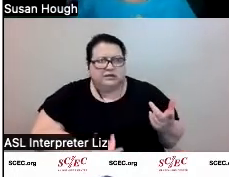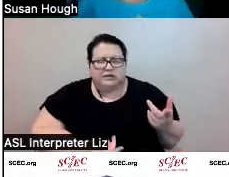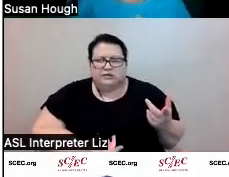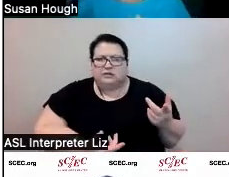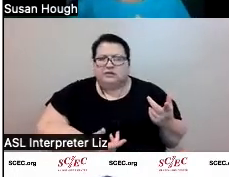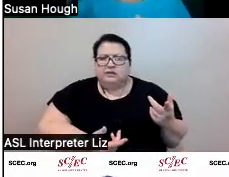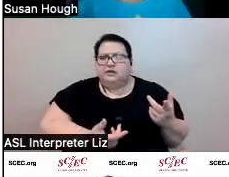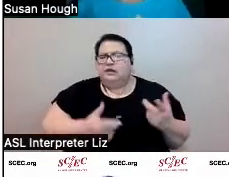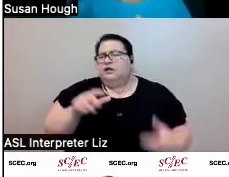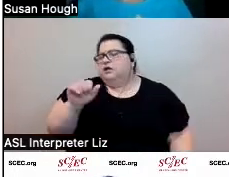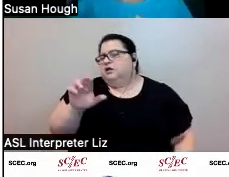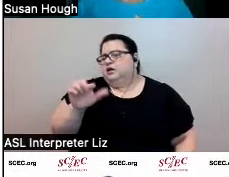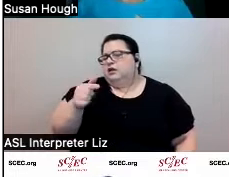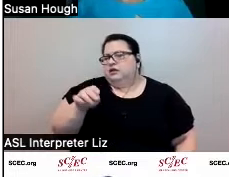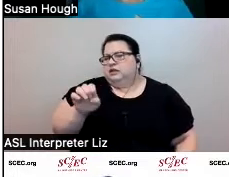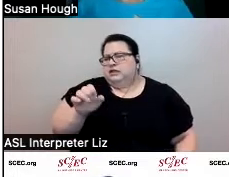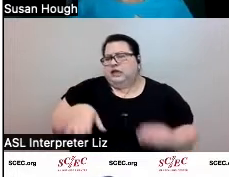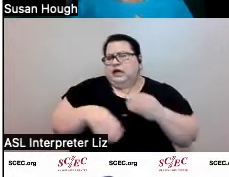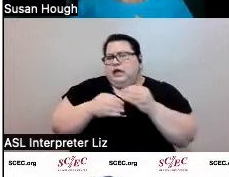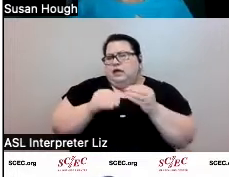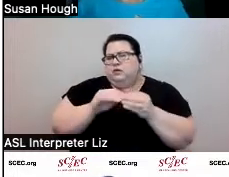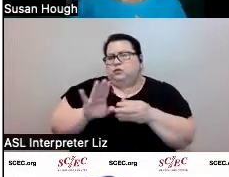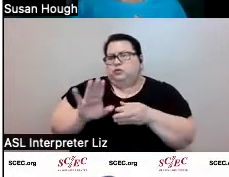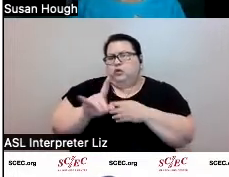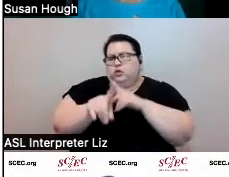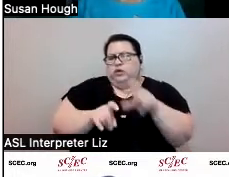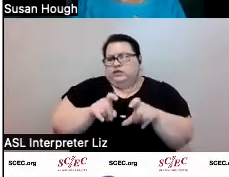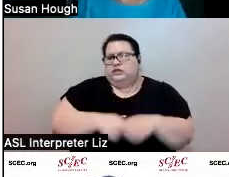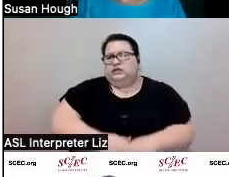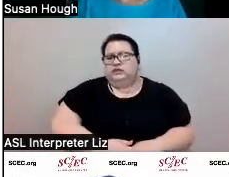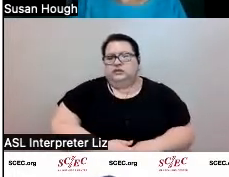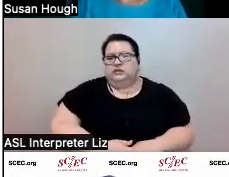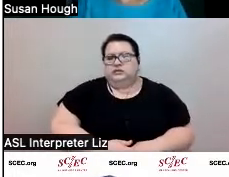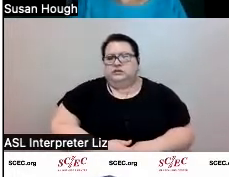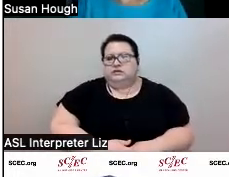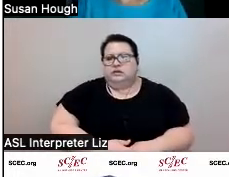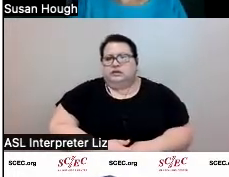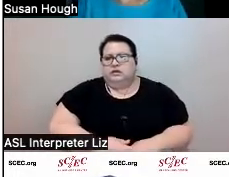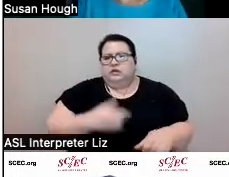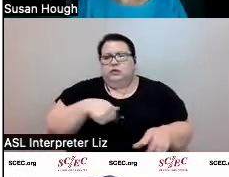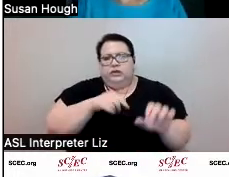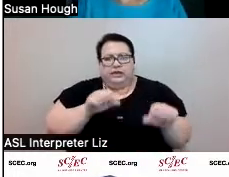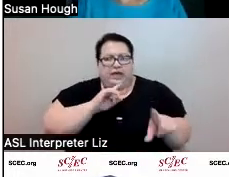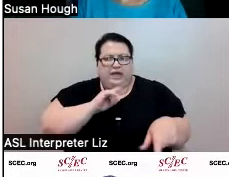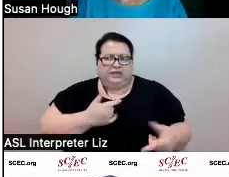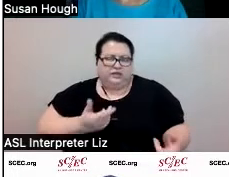So Arlene, if you could maybe add more to your question there, and we can answer that.